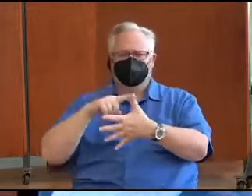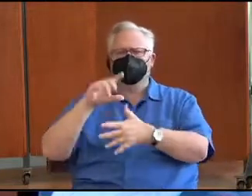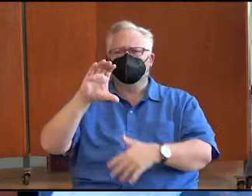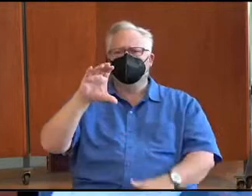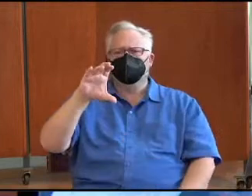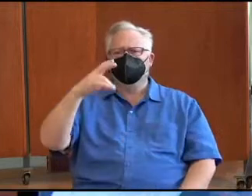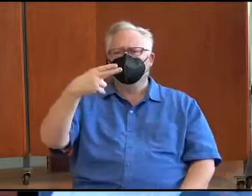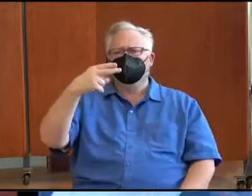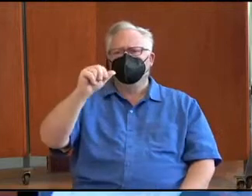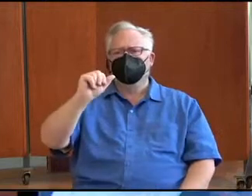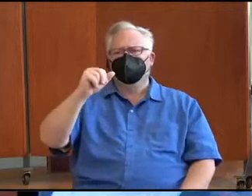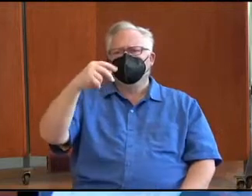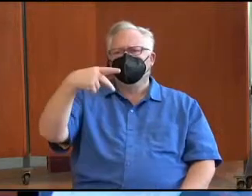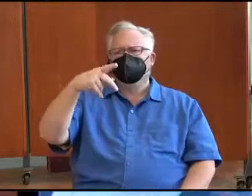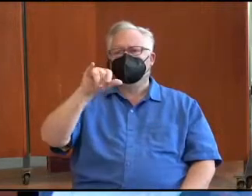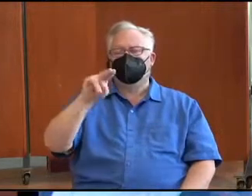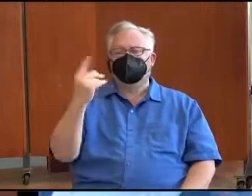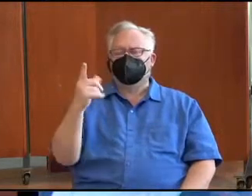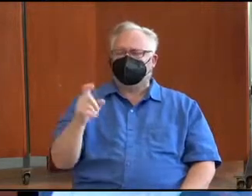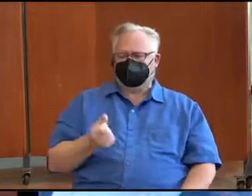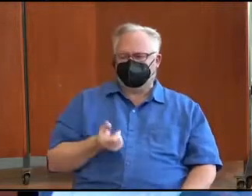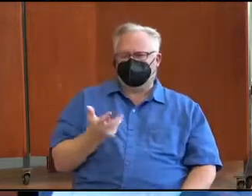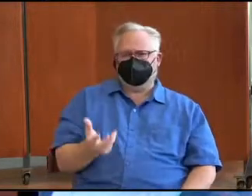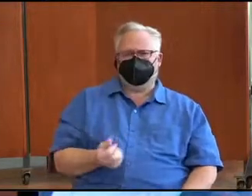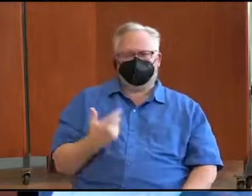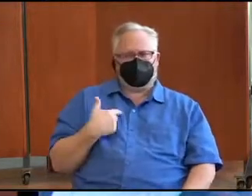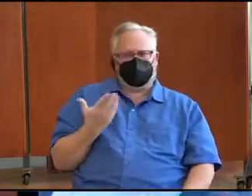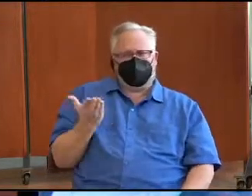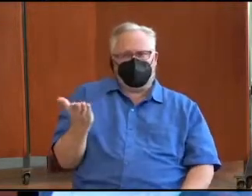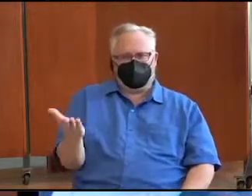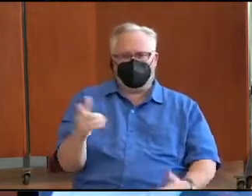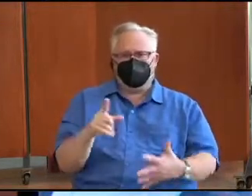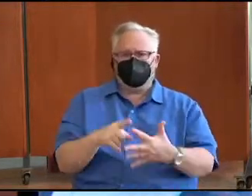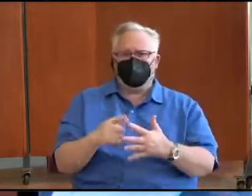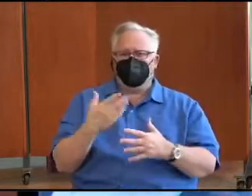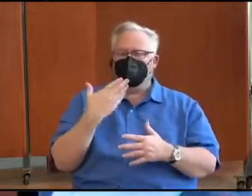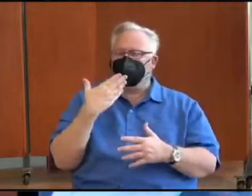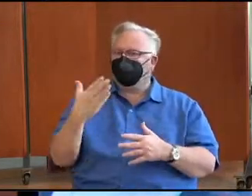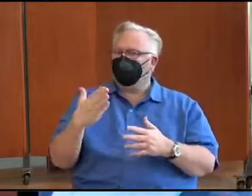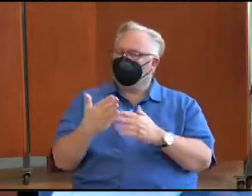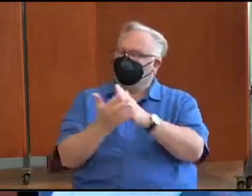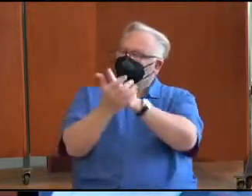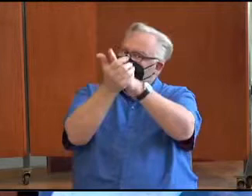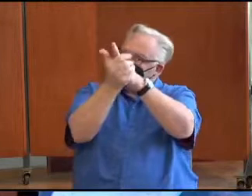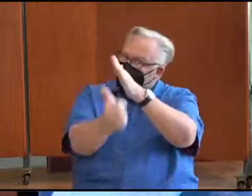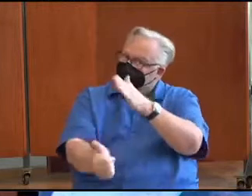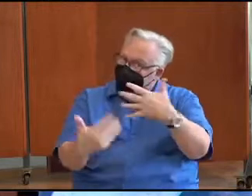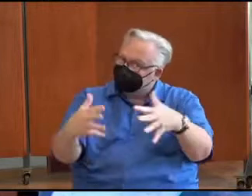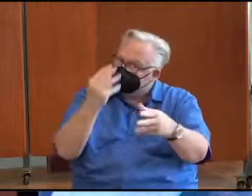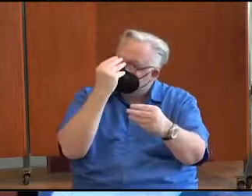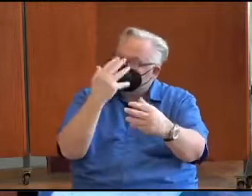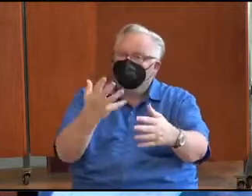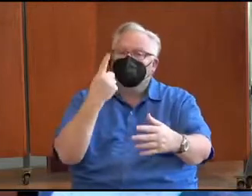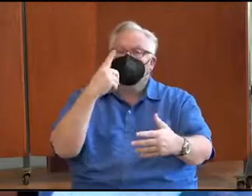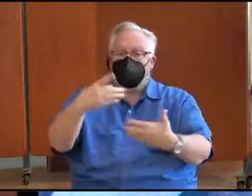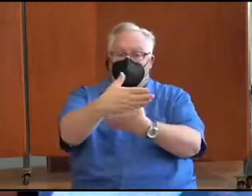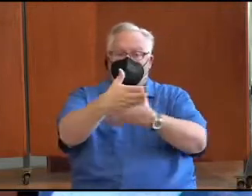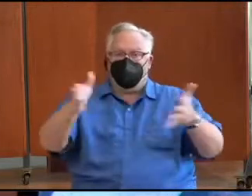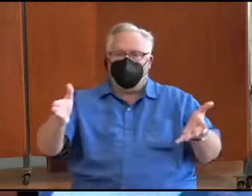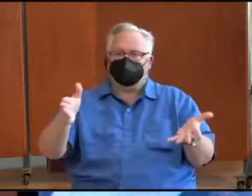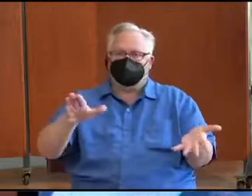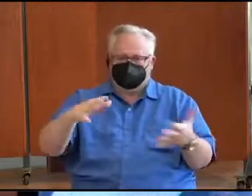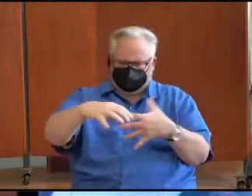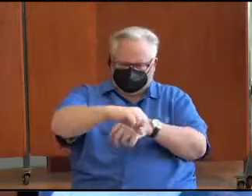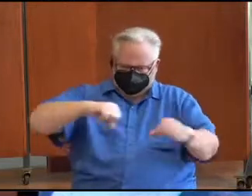need someone to speak with. I'm a great box breaker downer. I've been known to carry